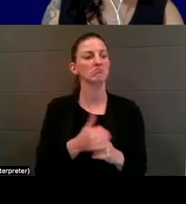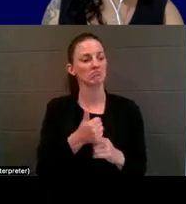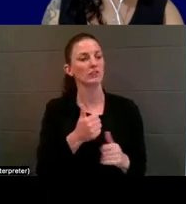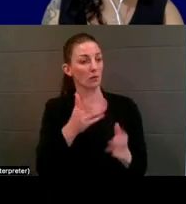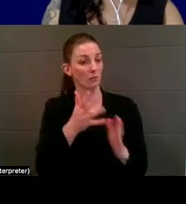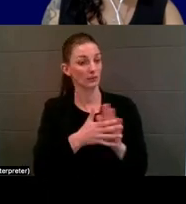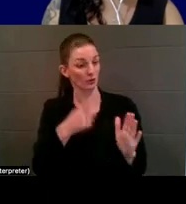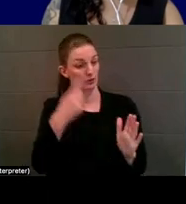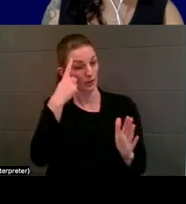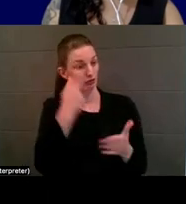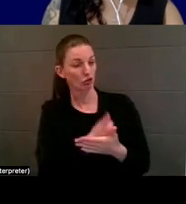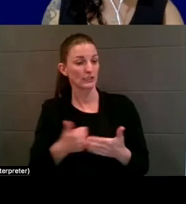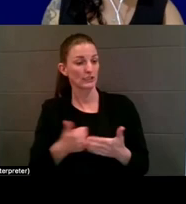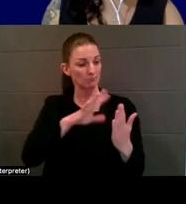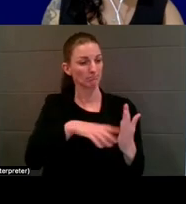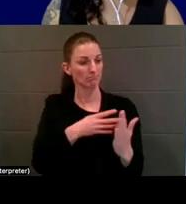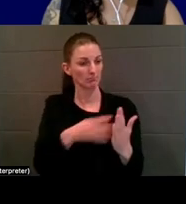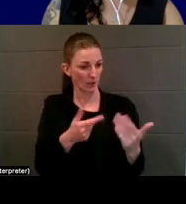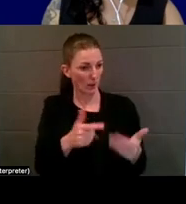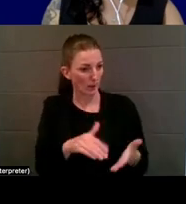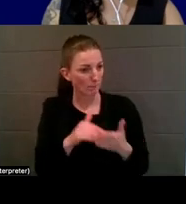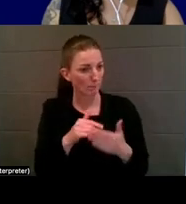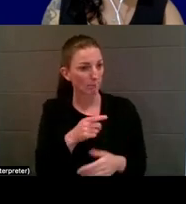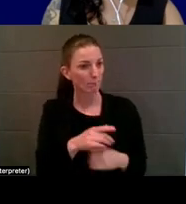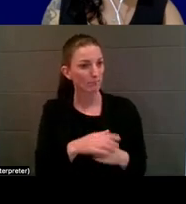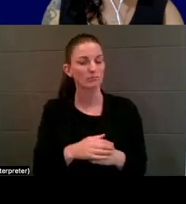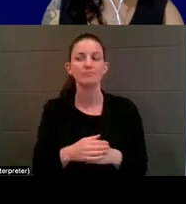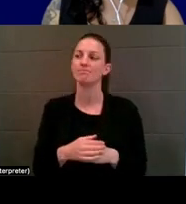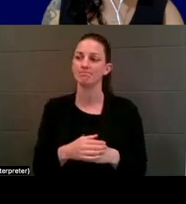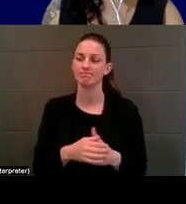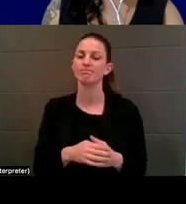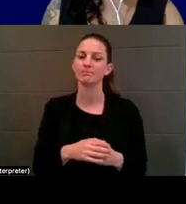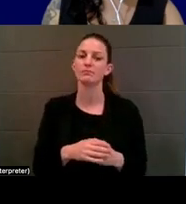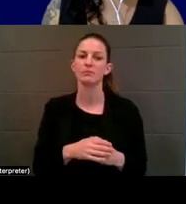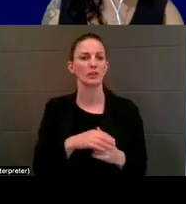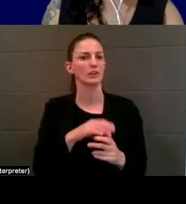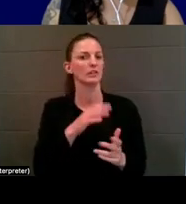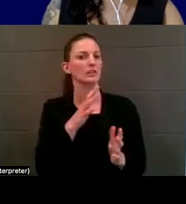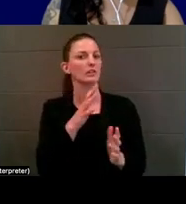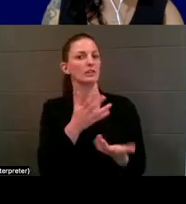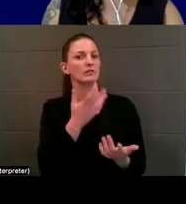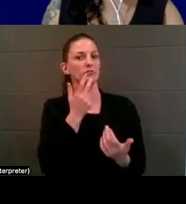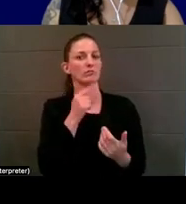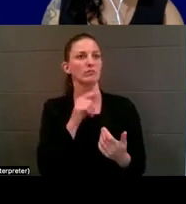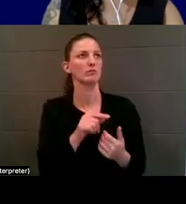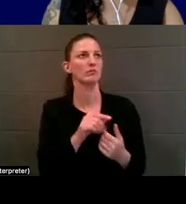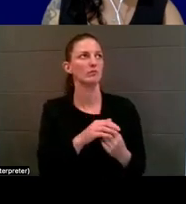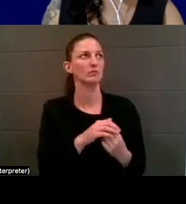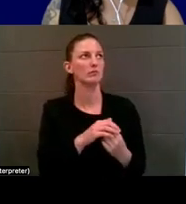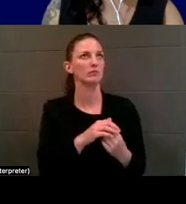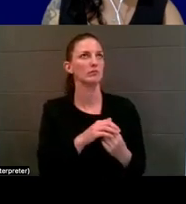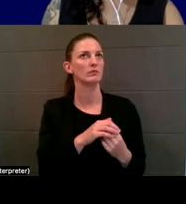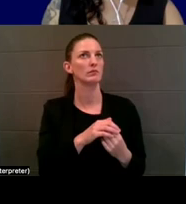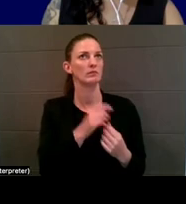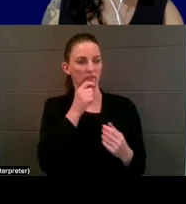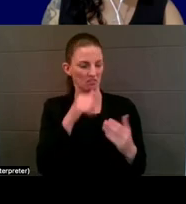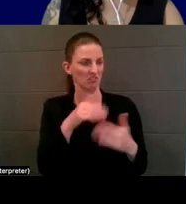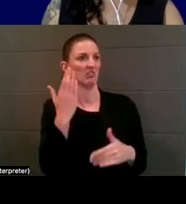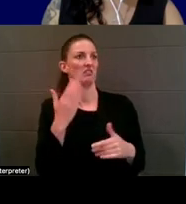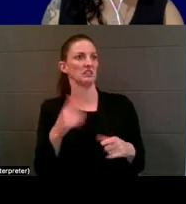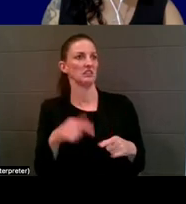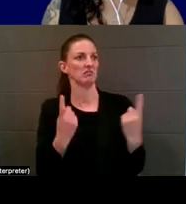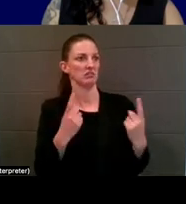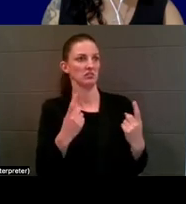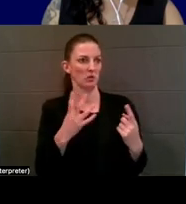helps? Yeah. Yeah. Because what's it like when things kind of happen out the blue and you don't know they're going to